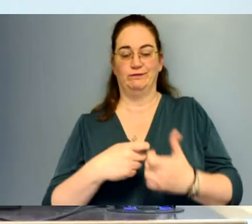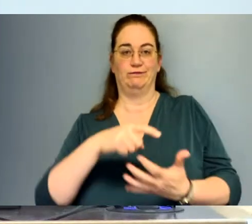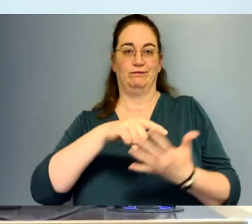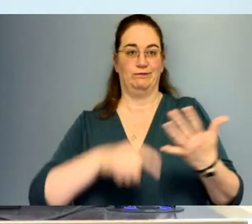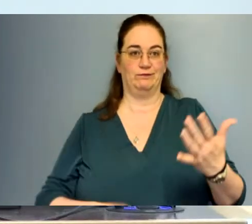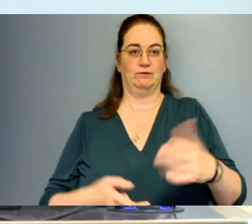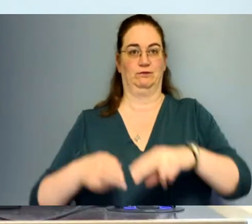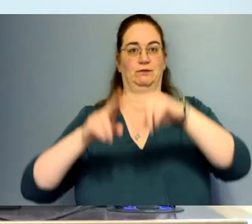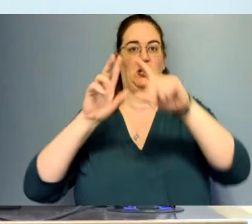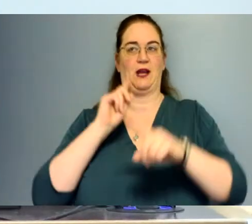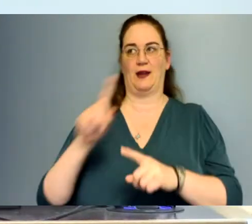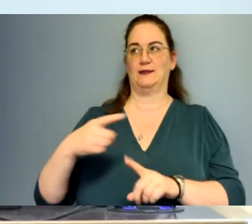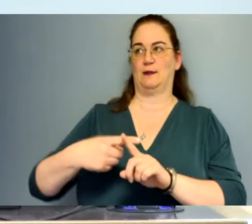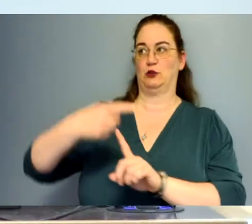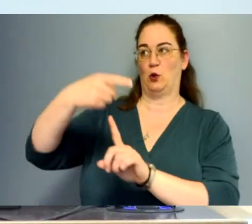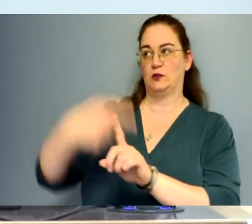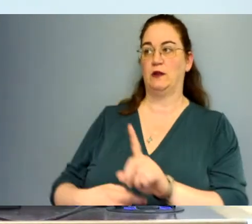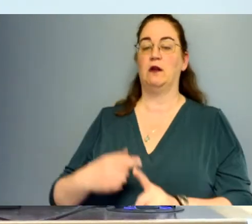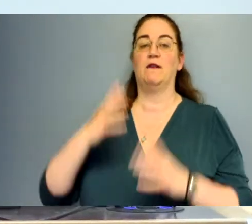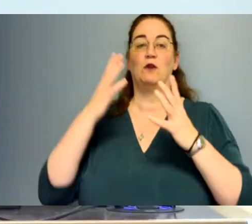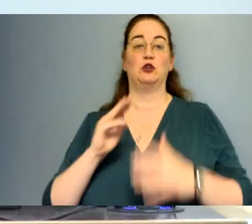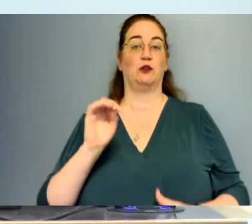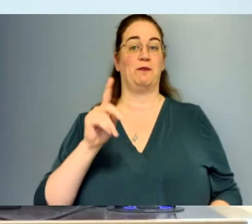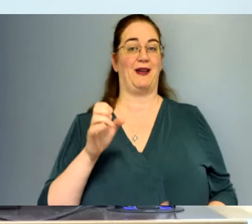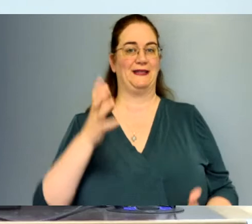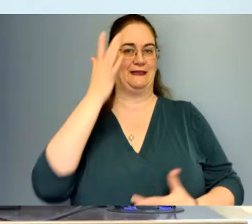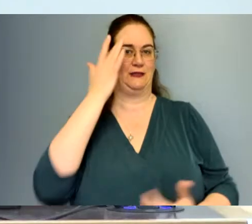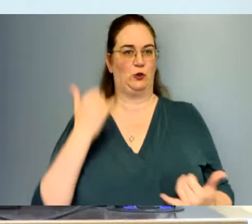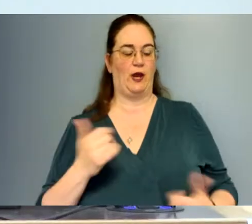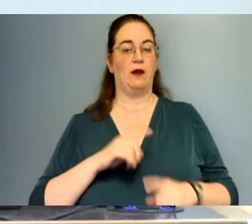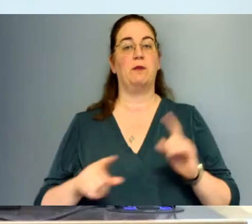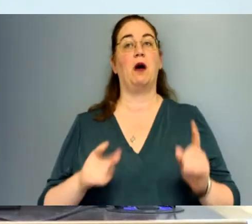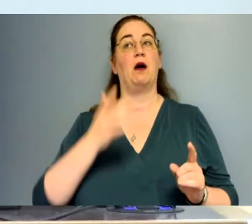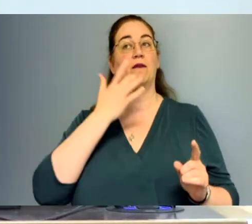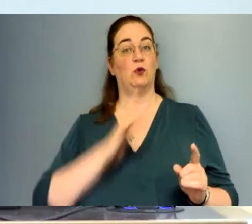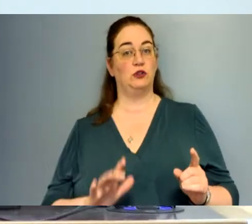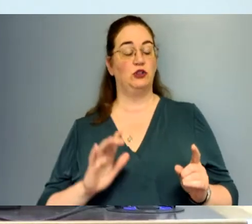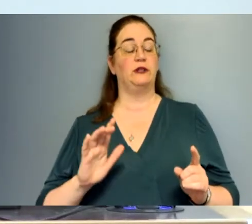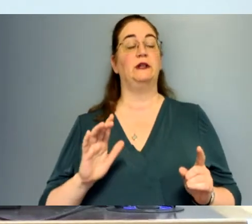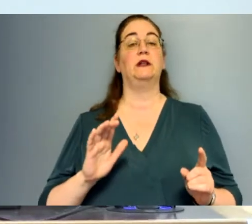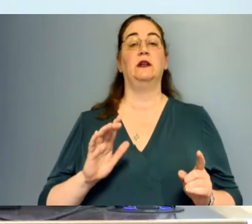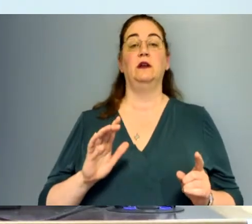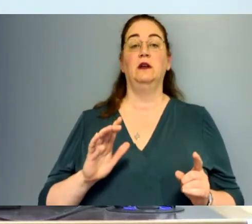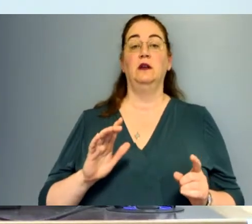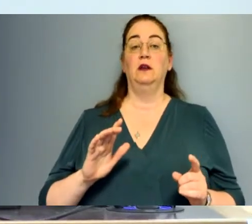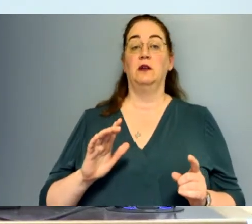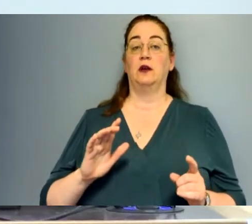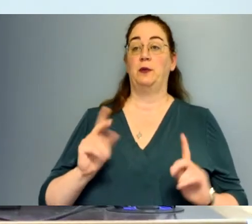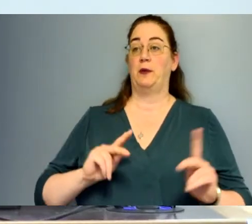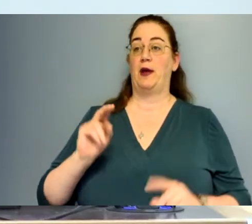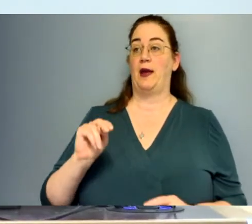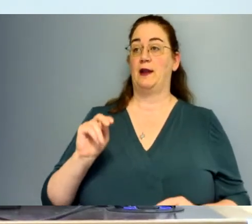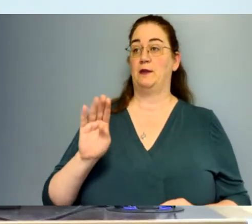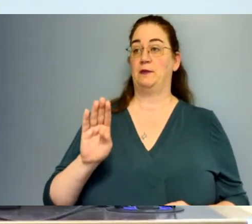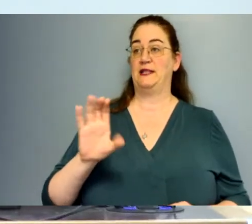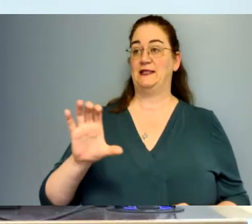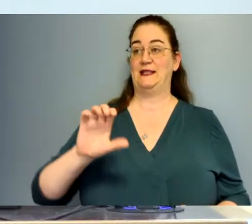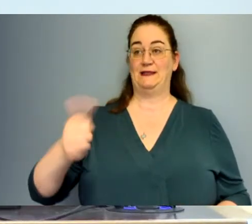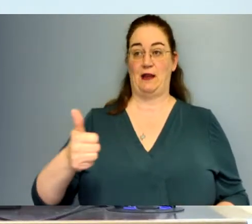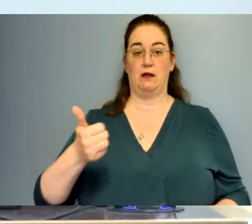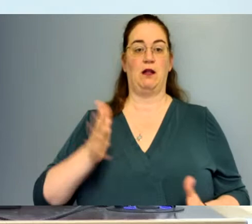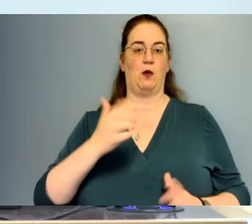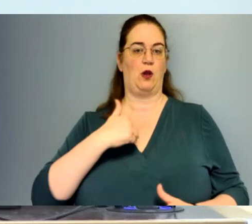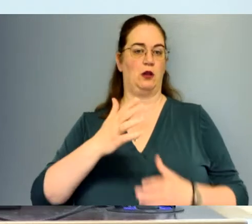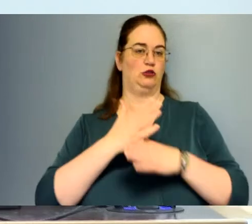down. Unfortunately, Mike is out sick today, but fortunately, folks at NBC 10 agreed to allow us